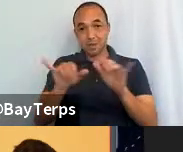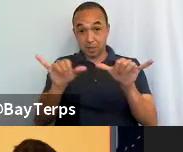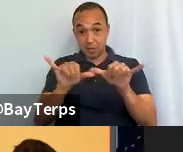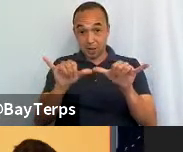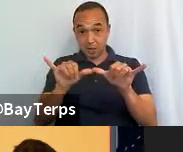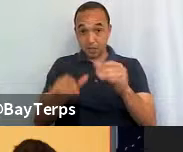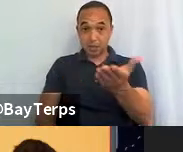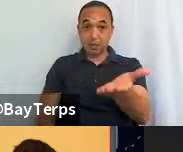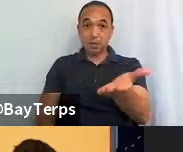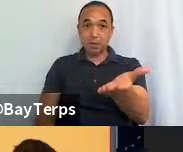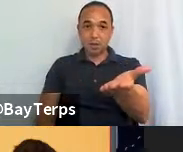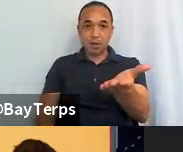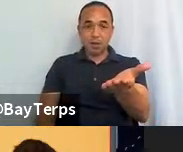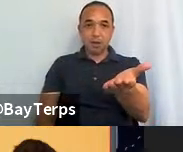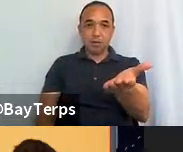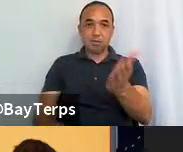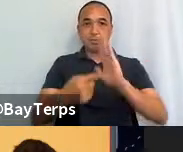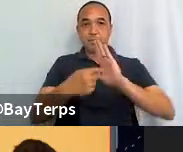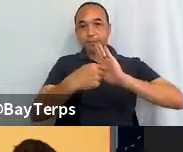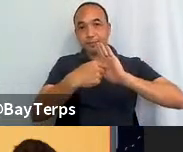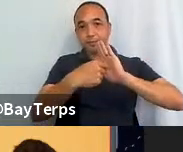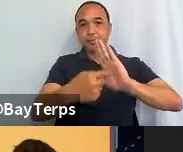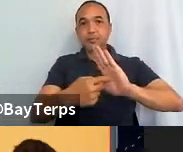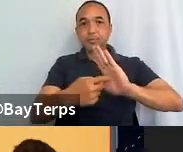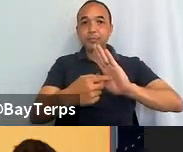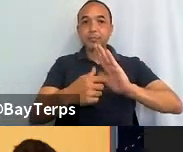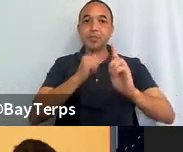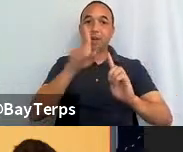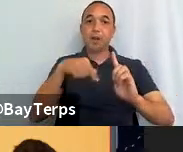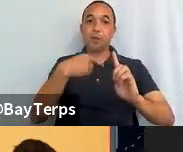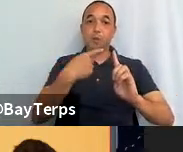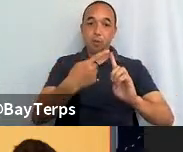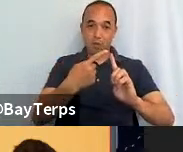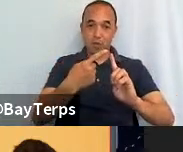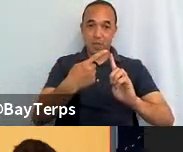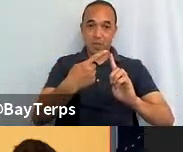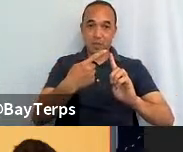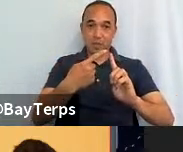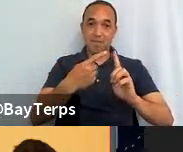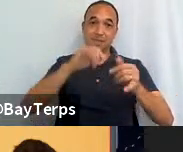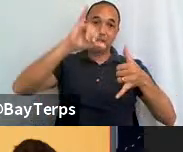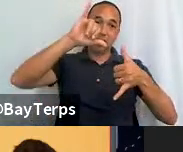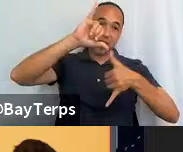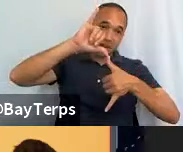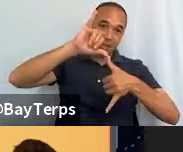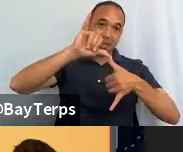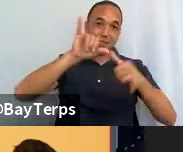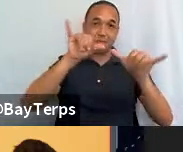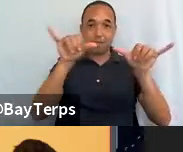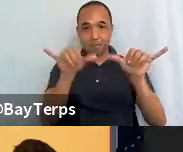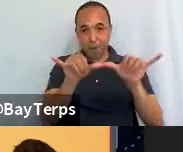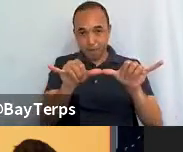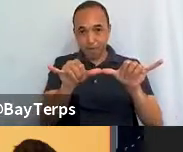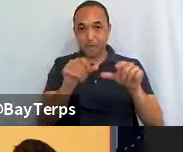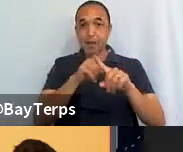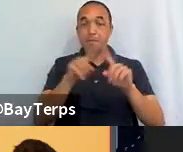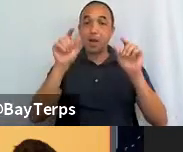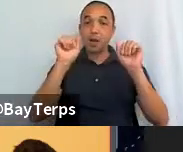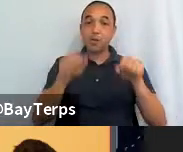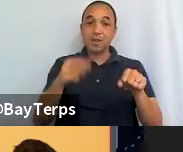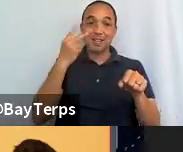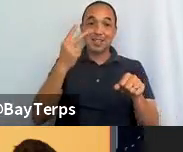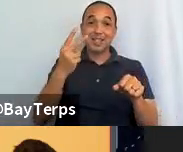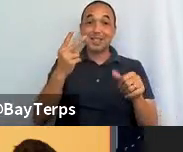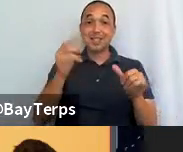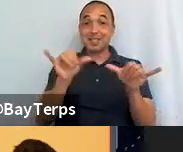And this is going to show you not only the size in pixels, but you can also see how large this would be if